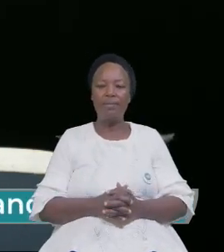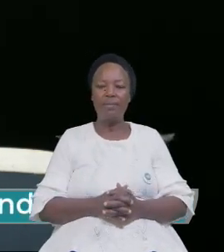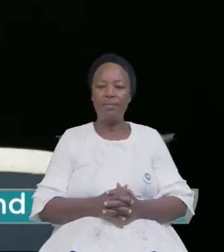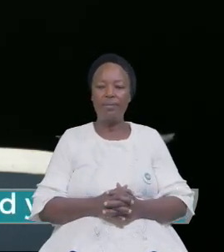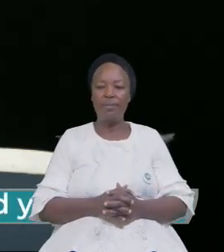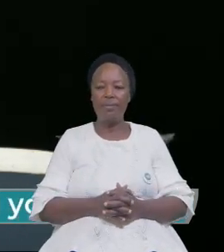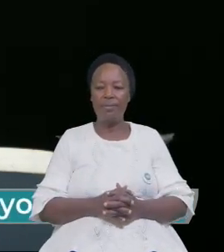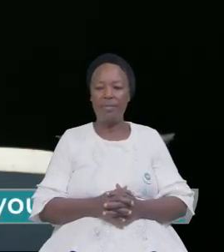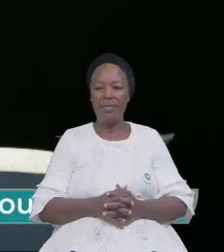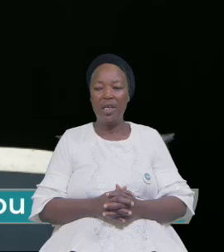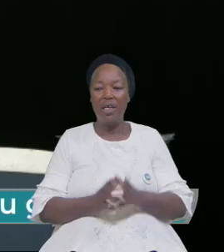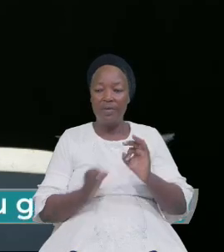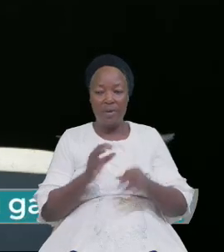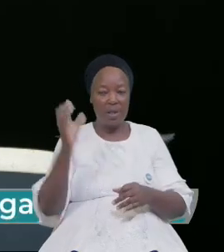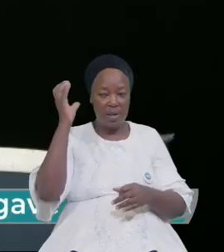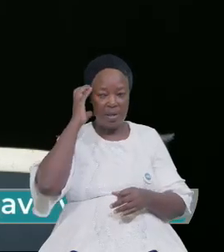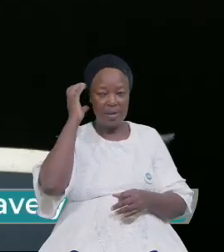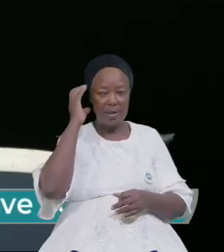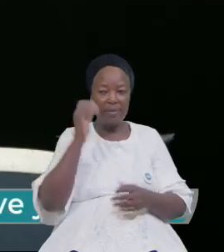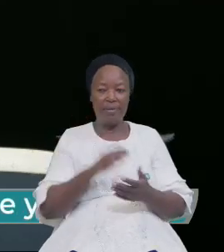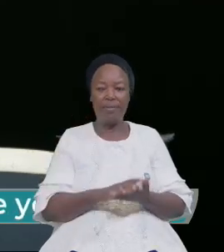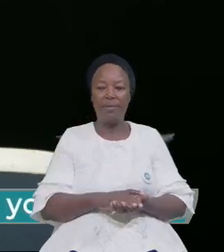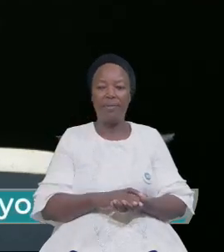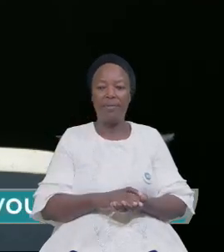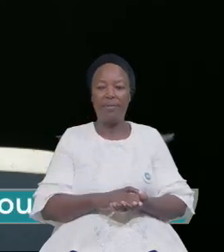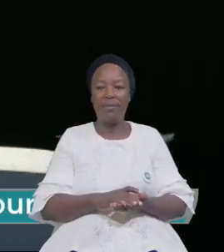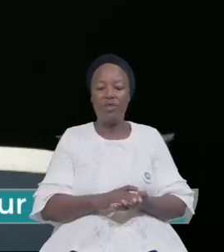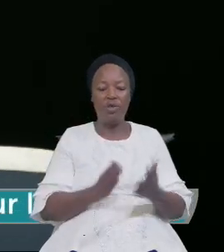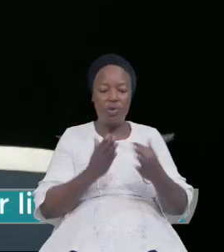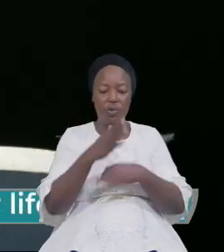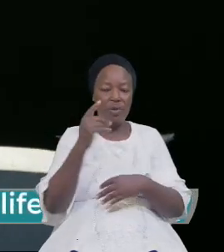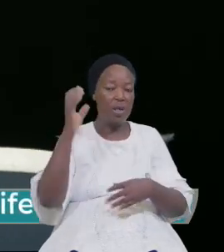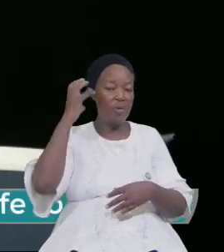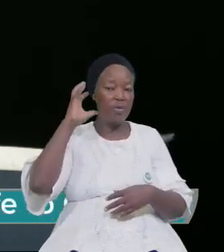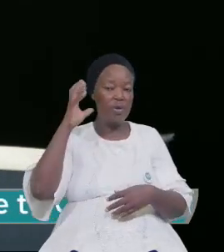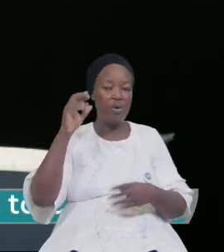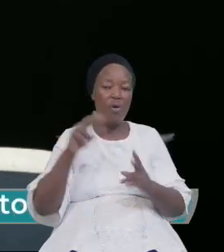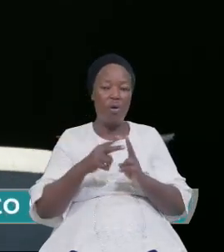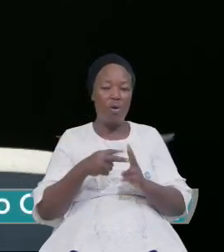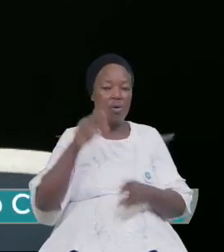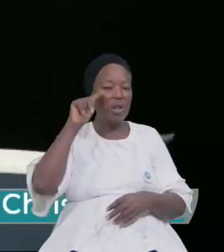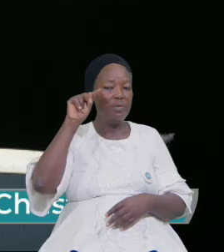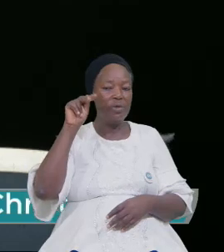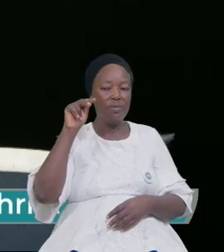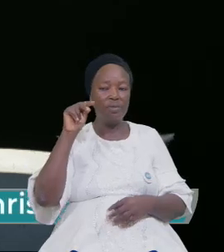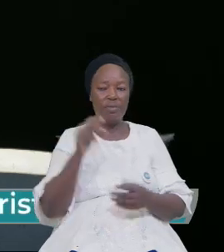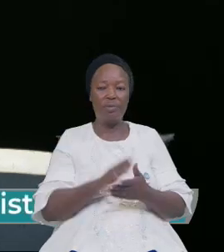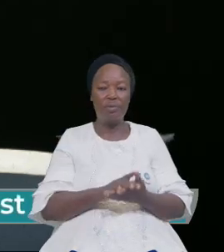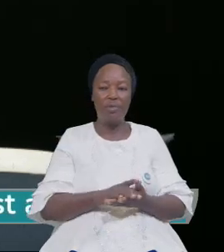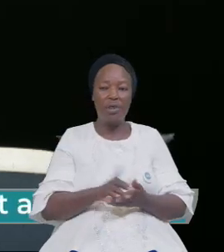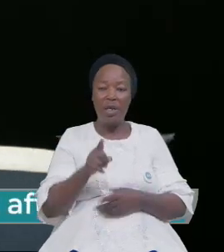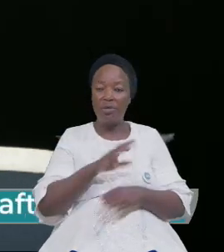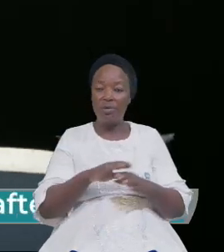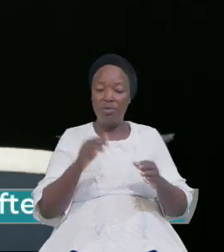If you are listening via the radio or television and you just gave your life